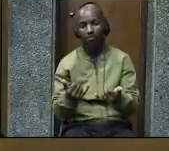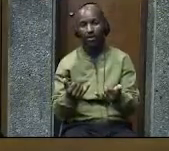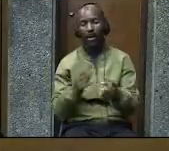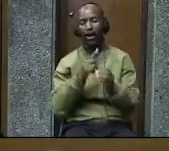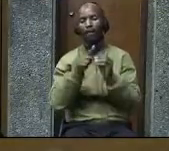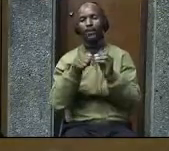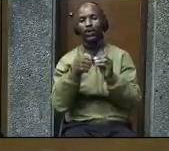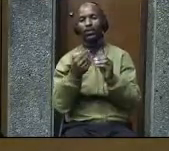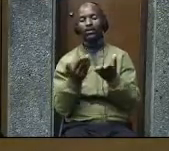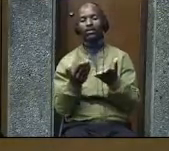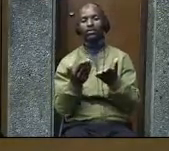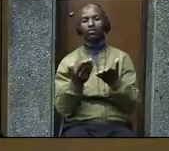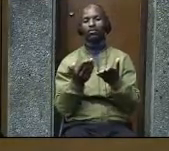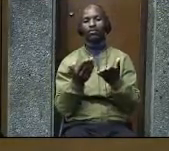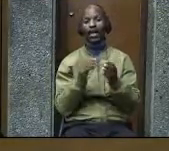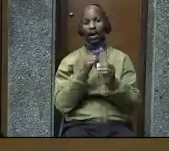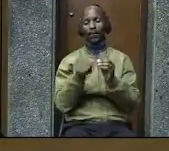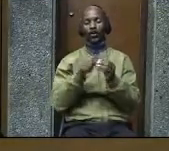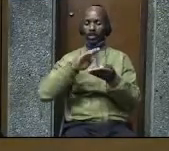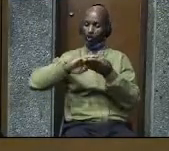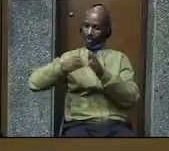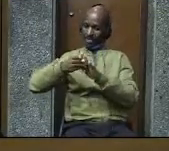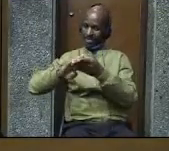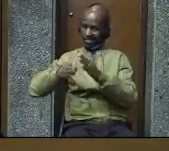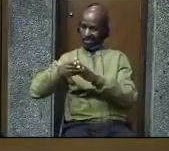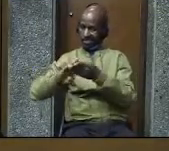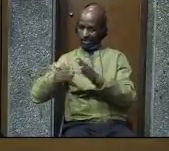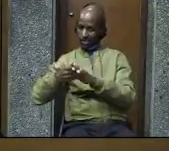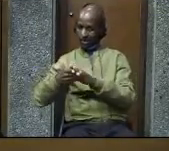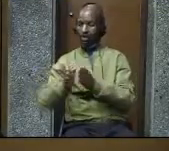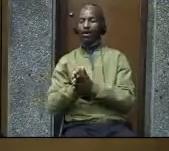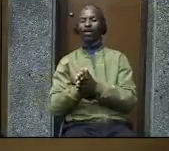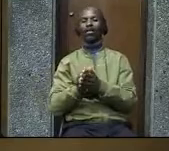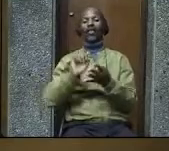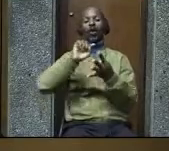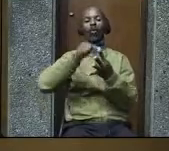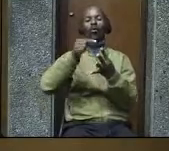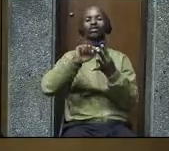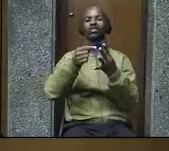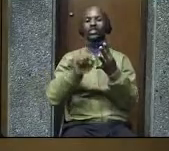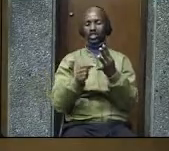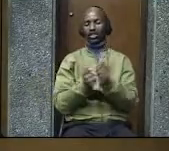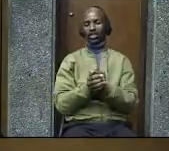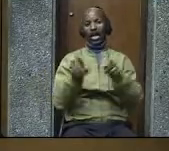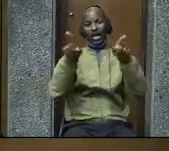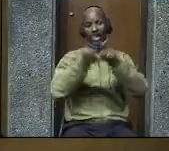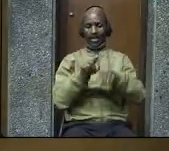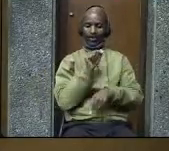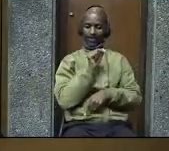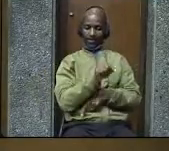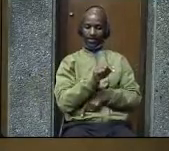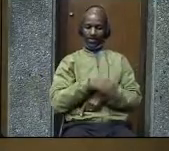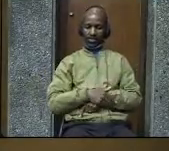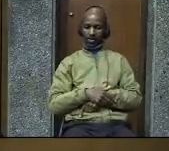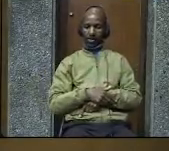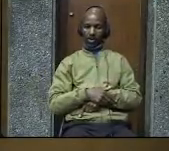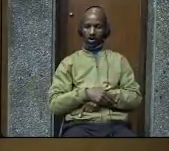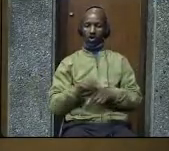terms of the community. Audit e tswanang le e ya